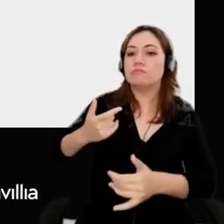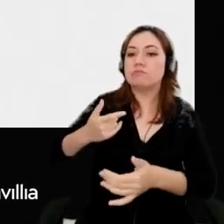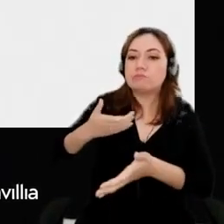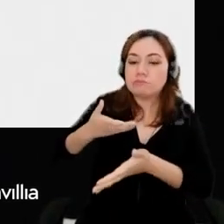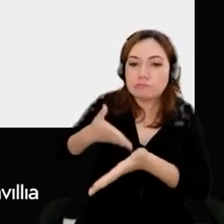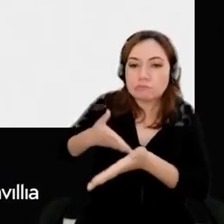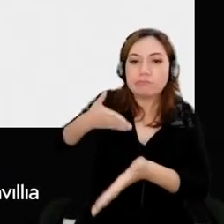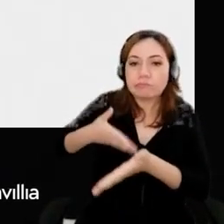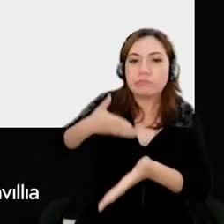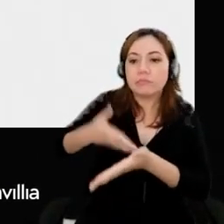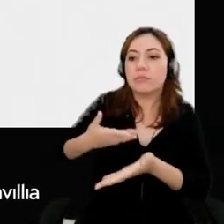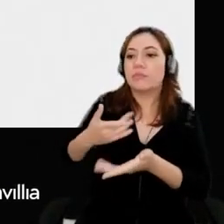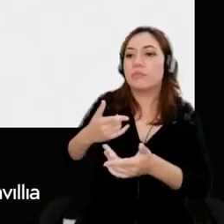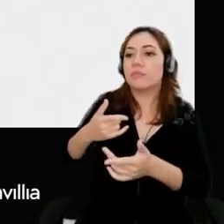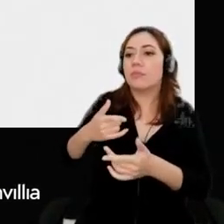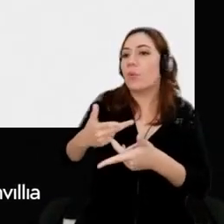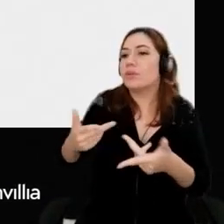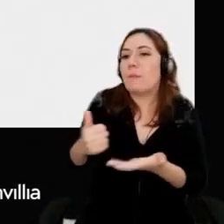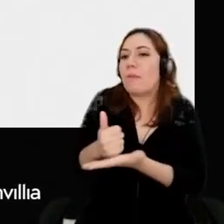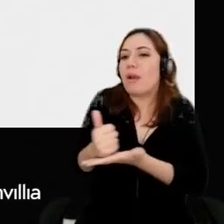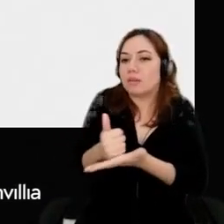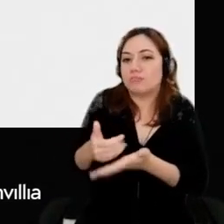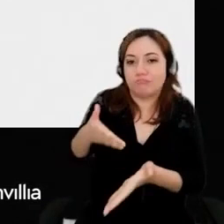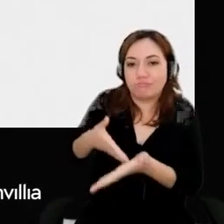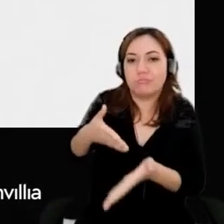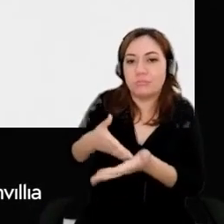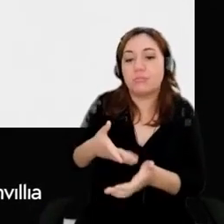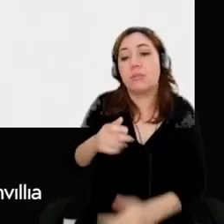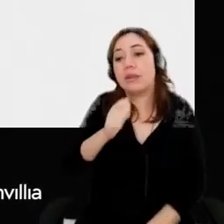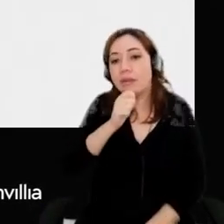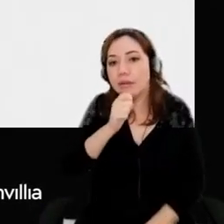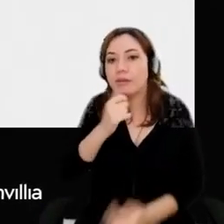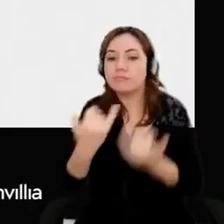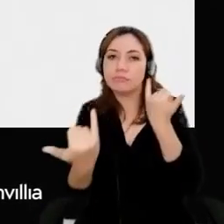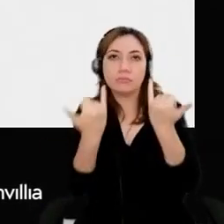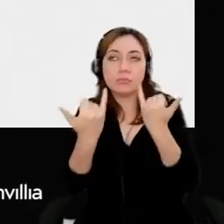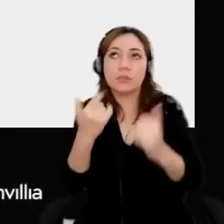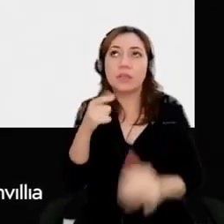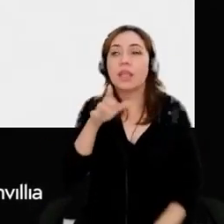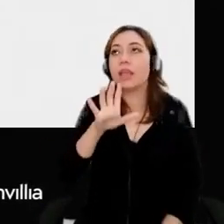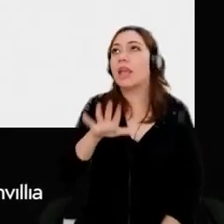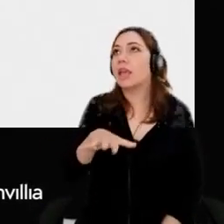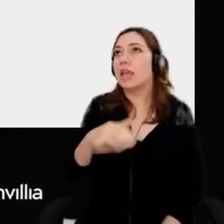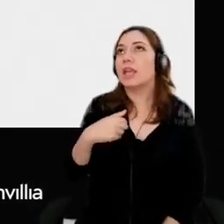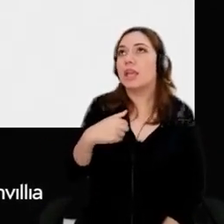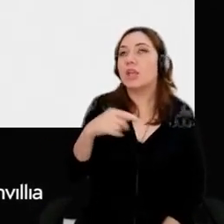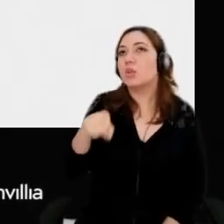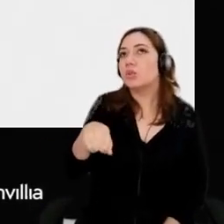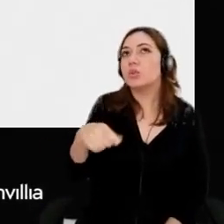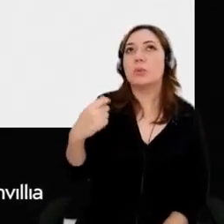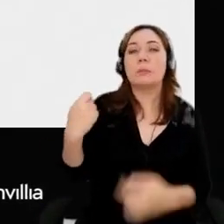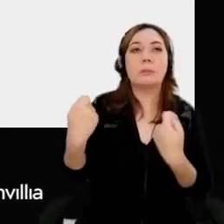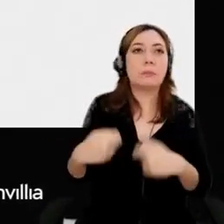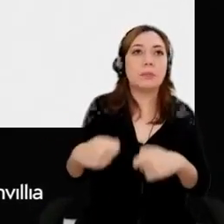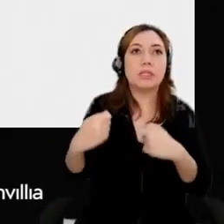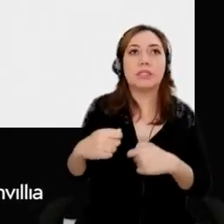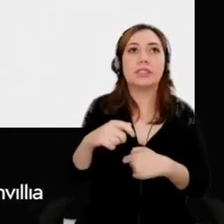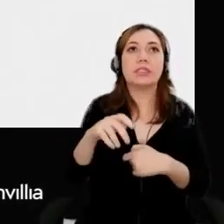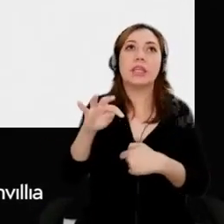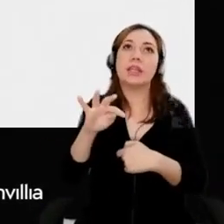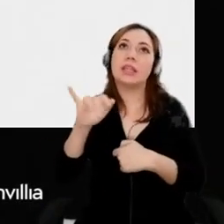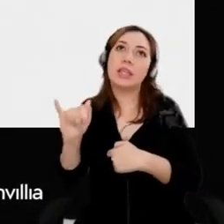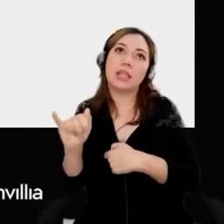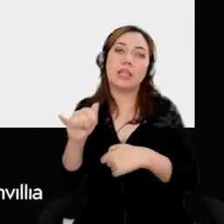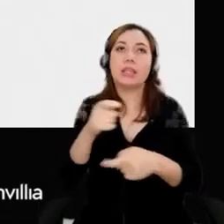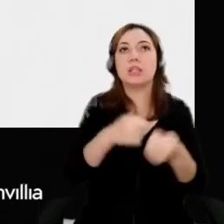we still listen to some phrases like, oh, we should align IT and business. And for me, this is